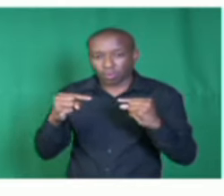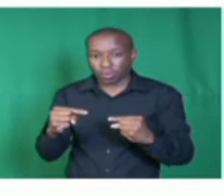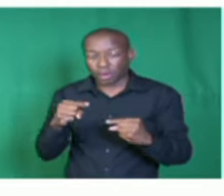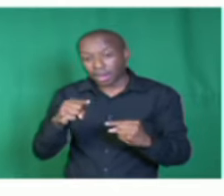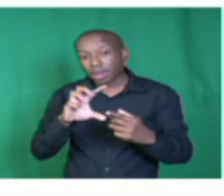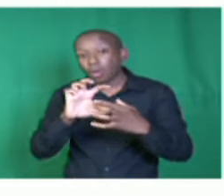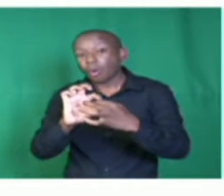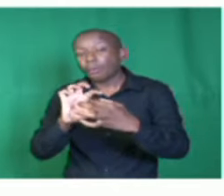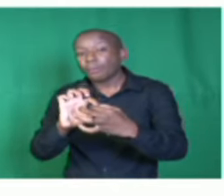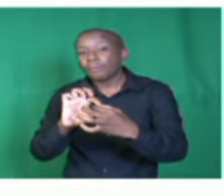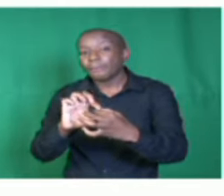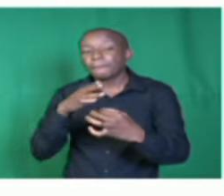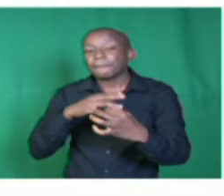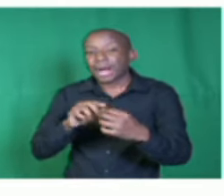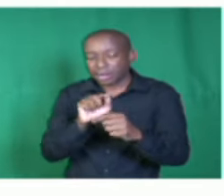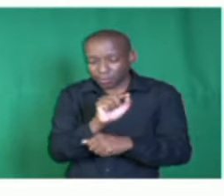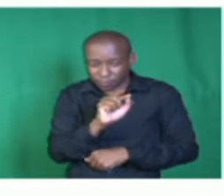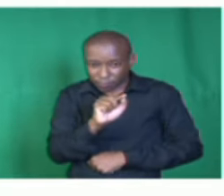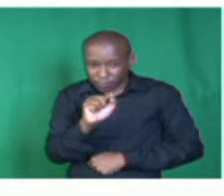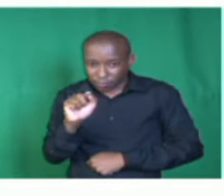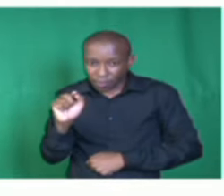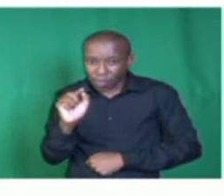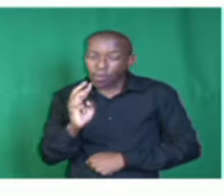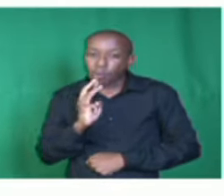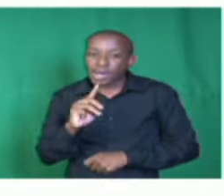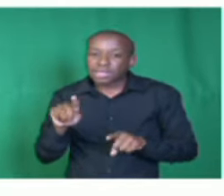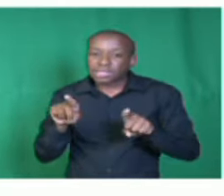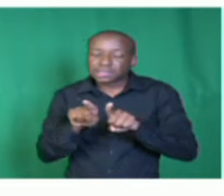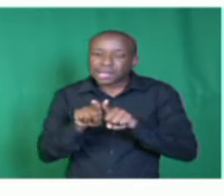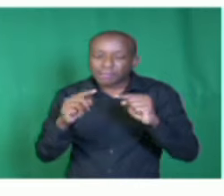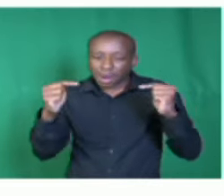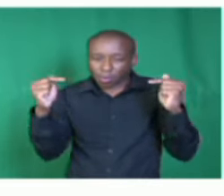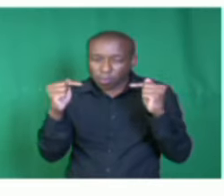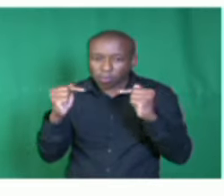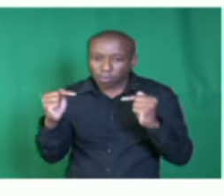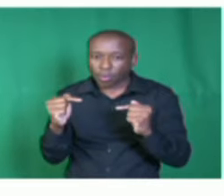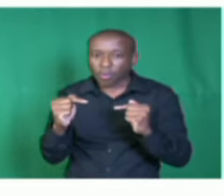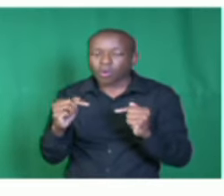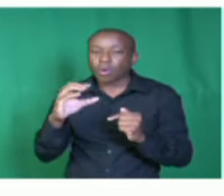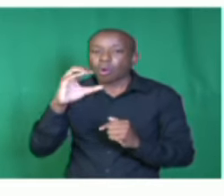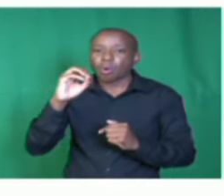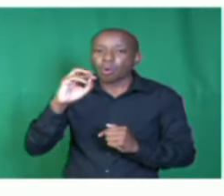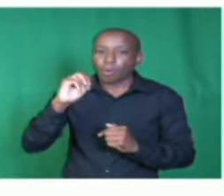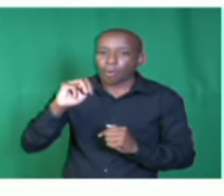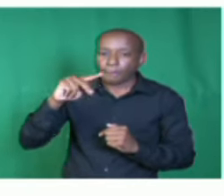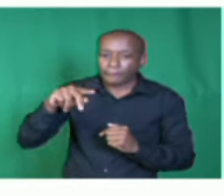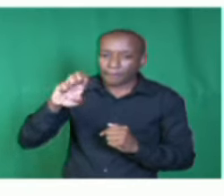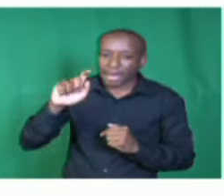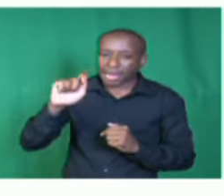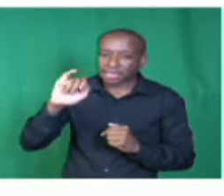home, to underline or to look into the word competition. There is a competition